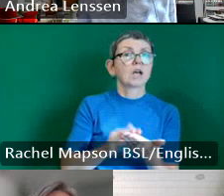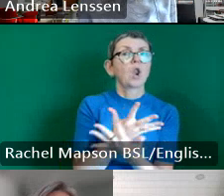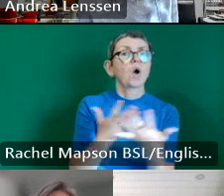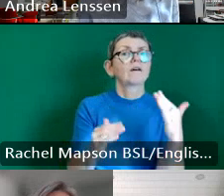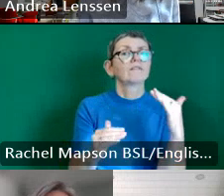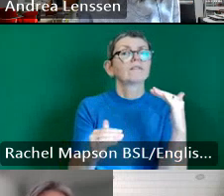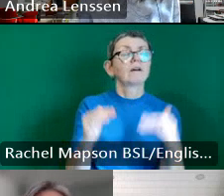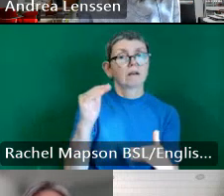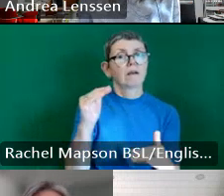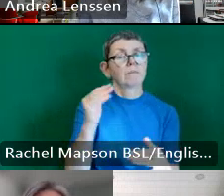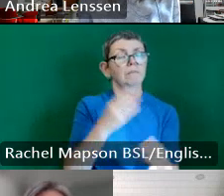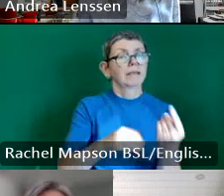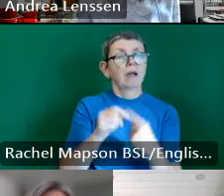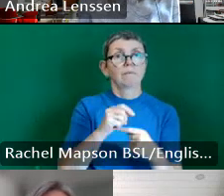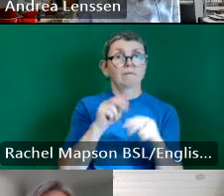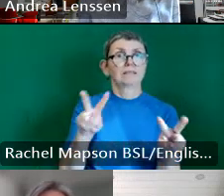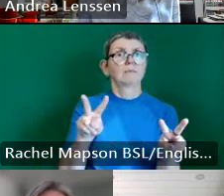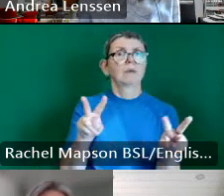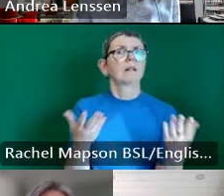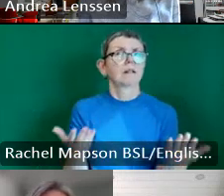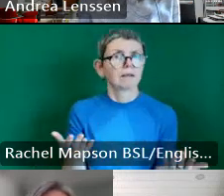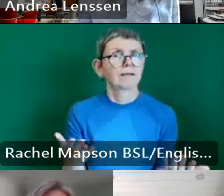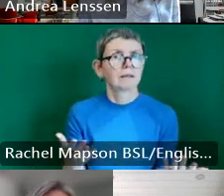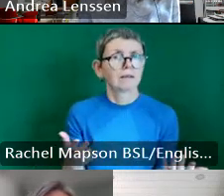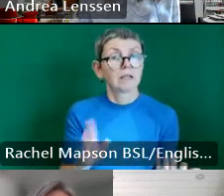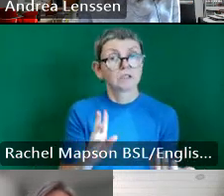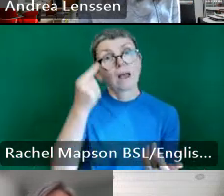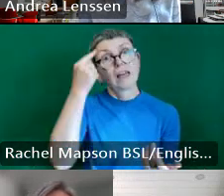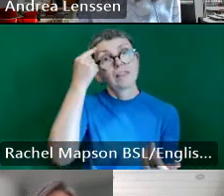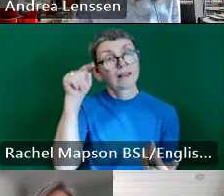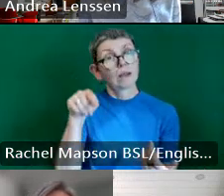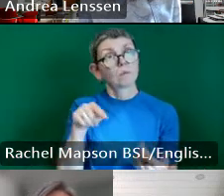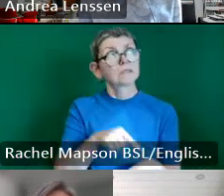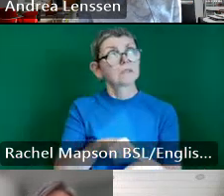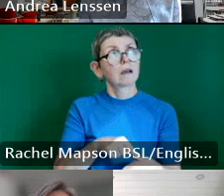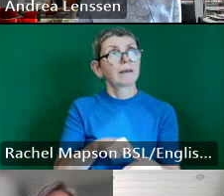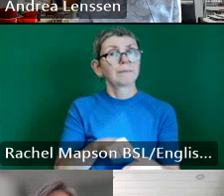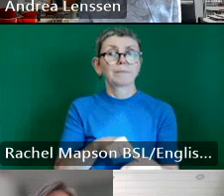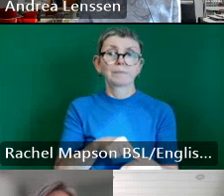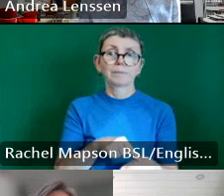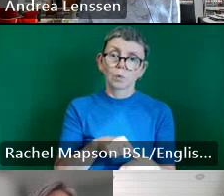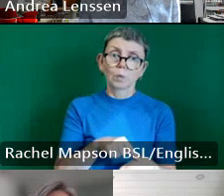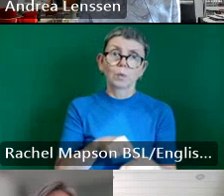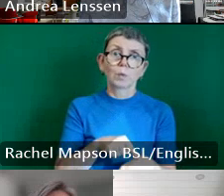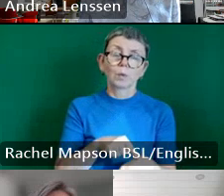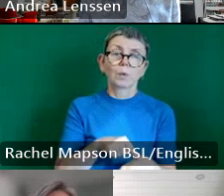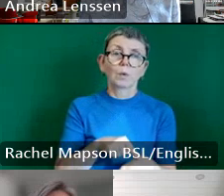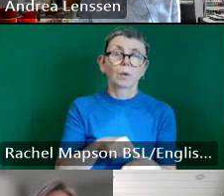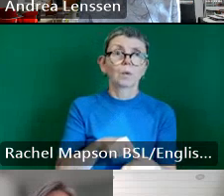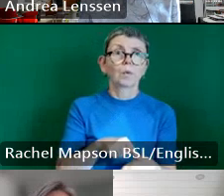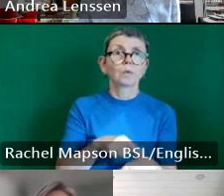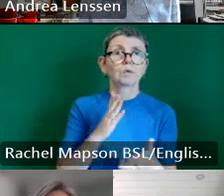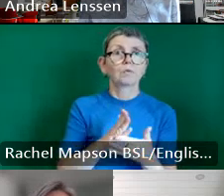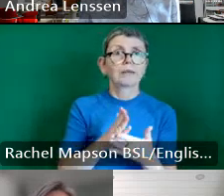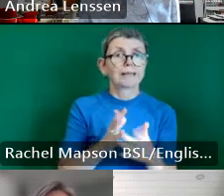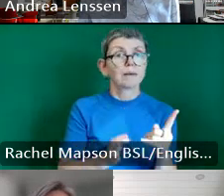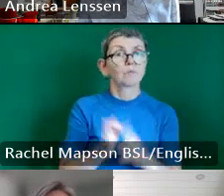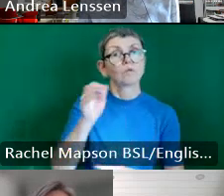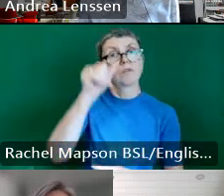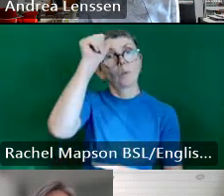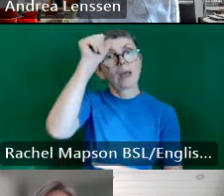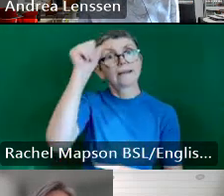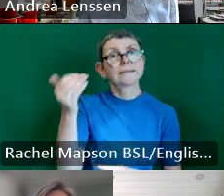not aware of. And I think that that was a moment there for, you know, increase awareness and to kind of put your